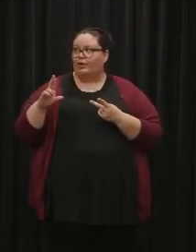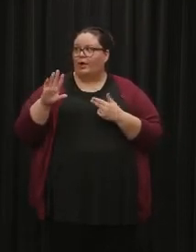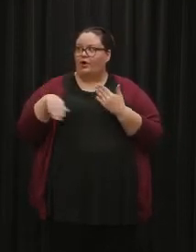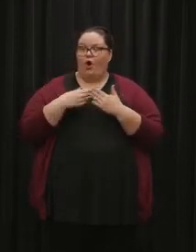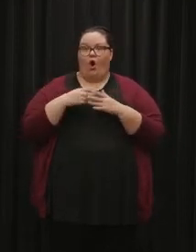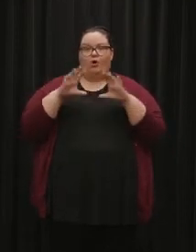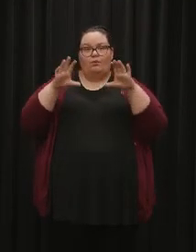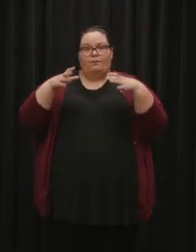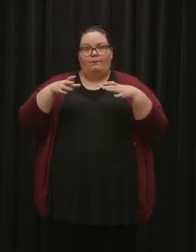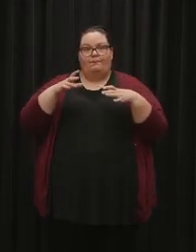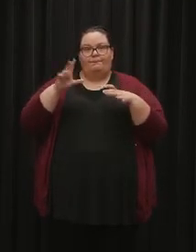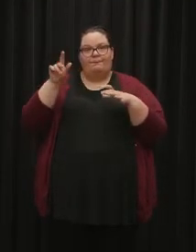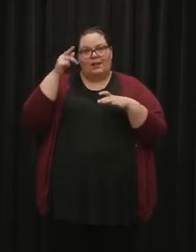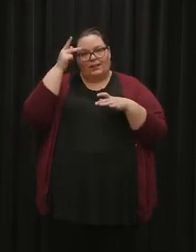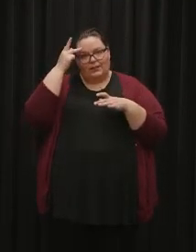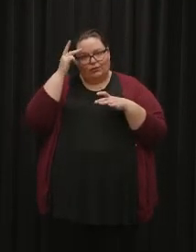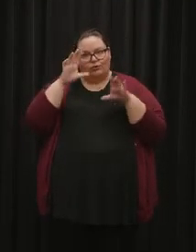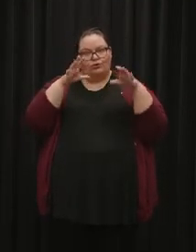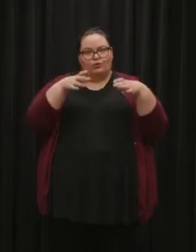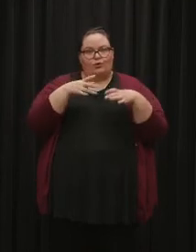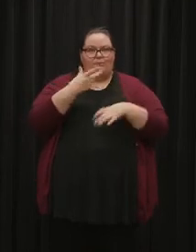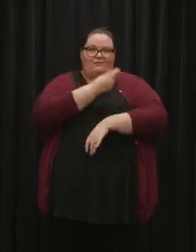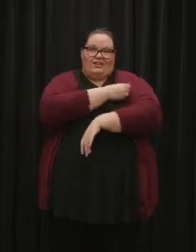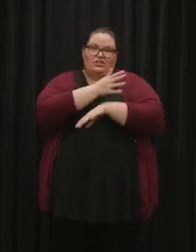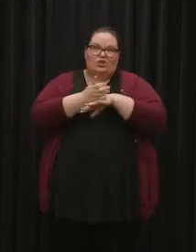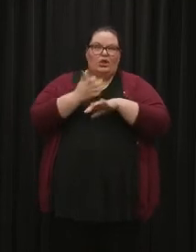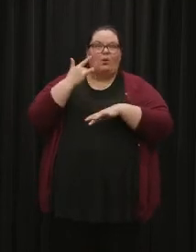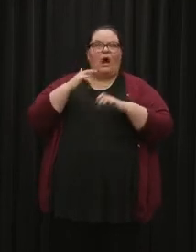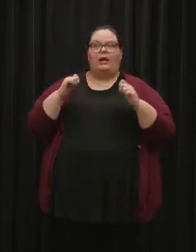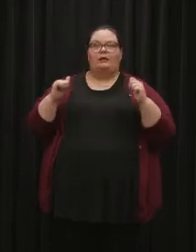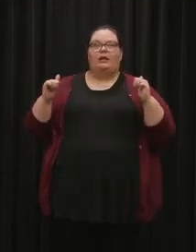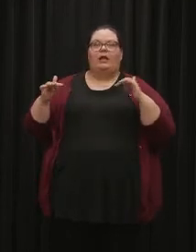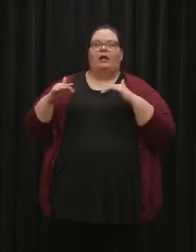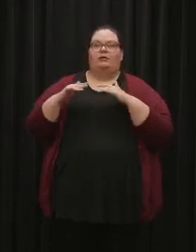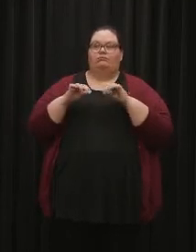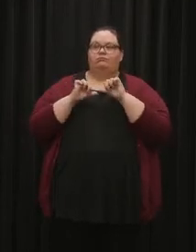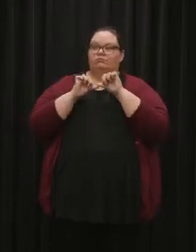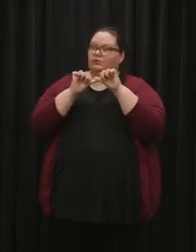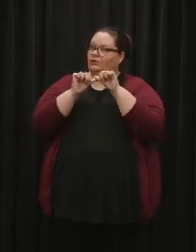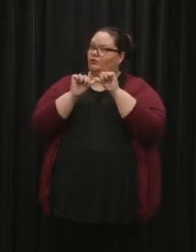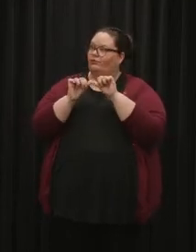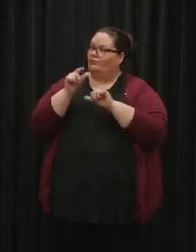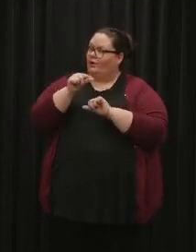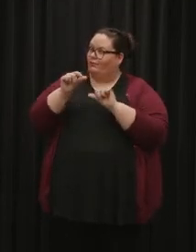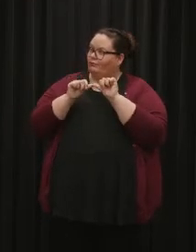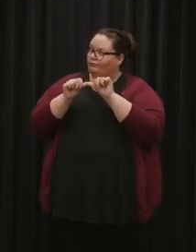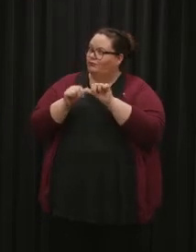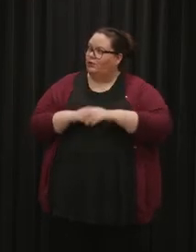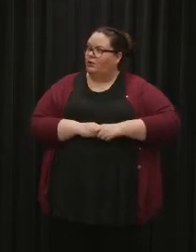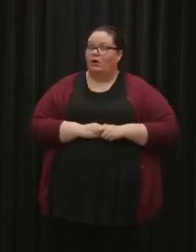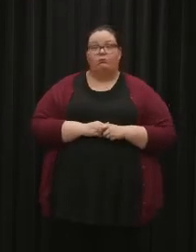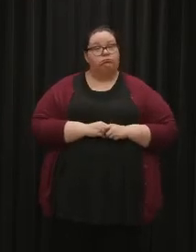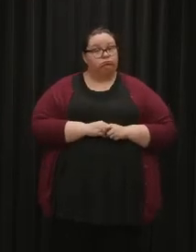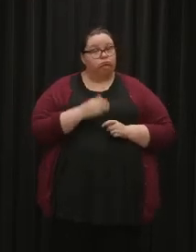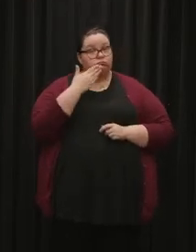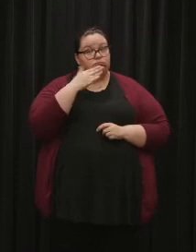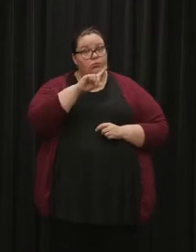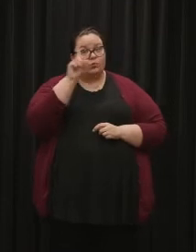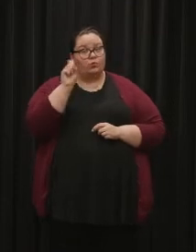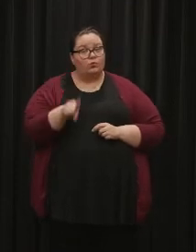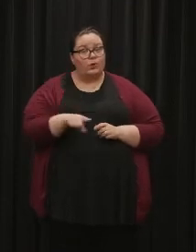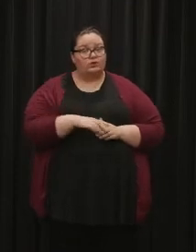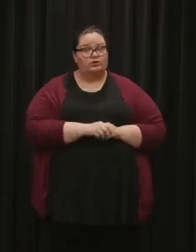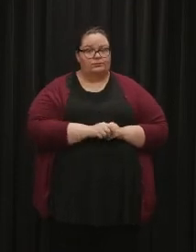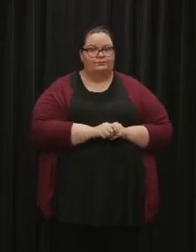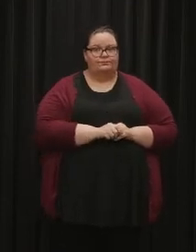Committee be vaccinated early to avoid any continuity of government concerns? That is a very good question, and